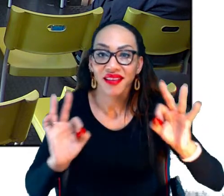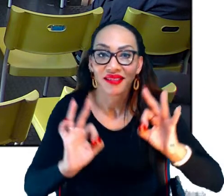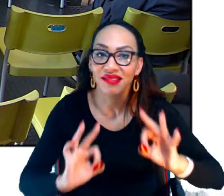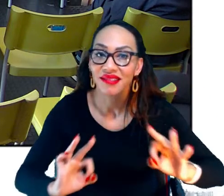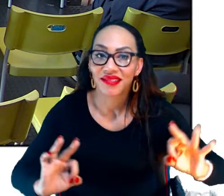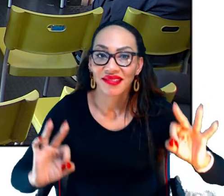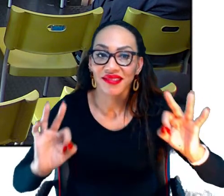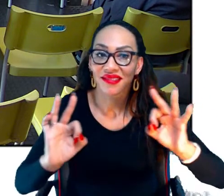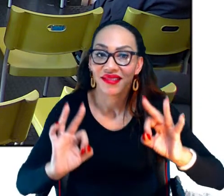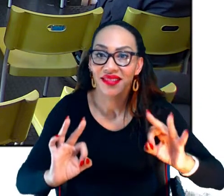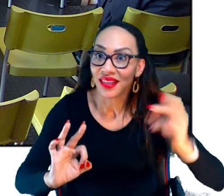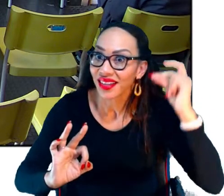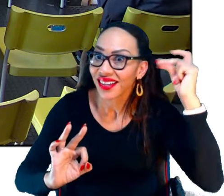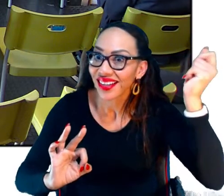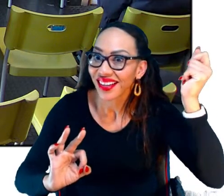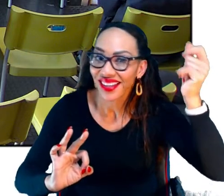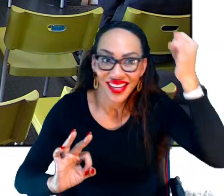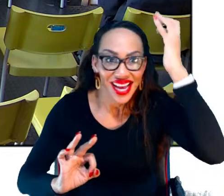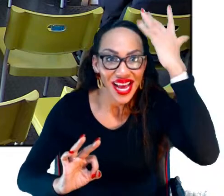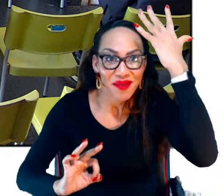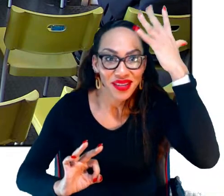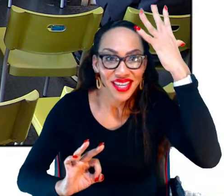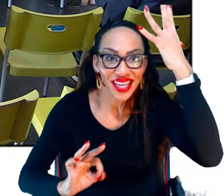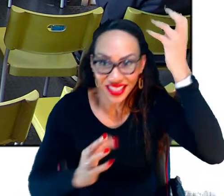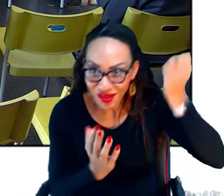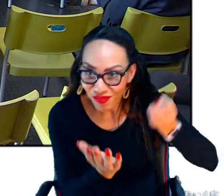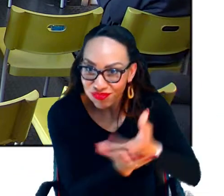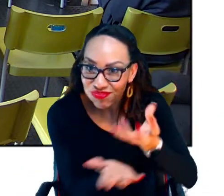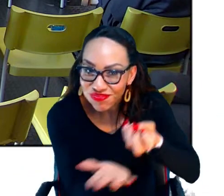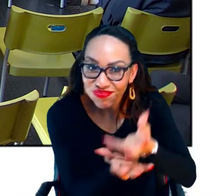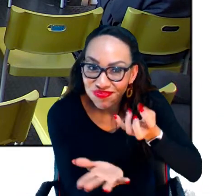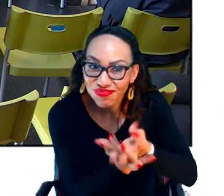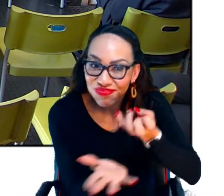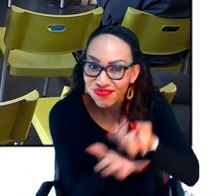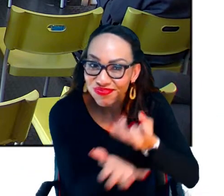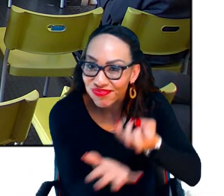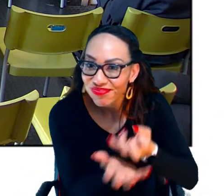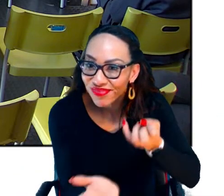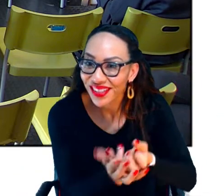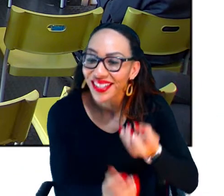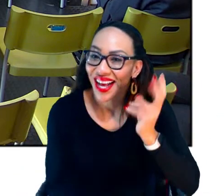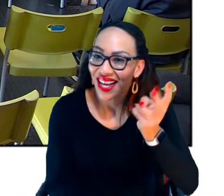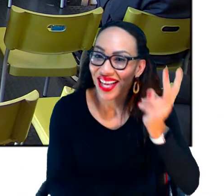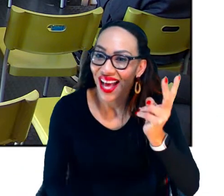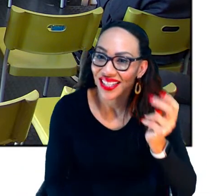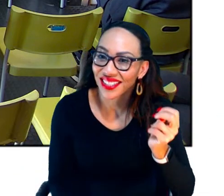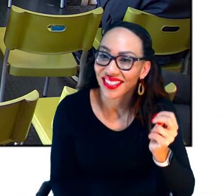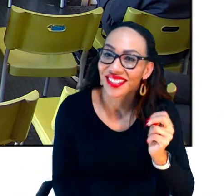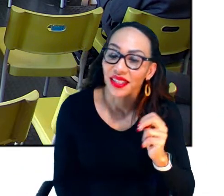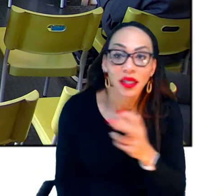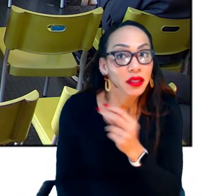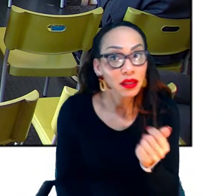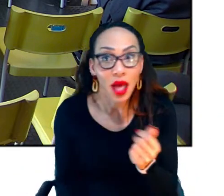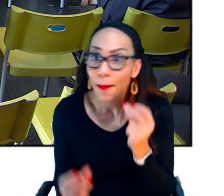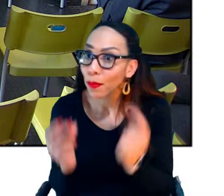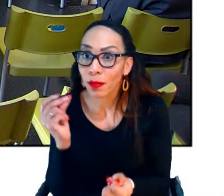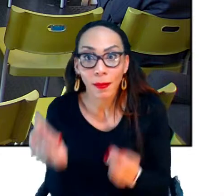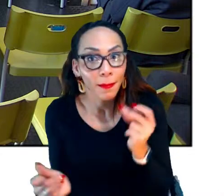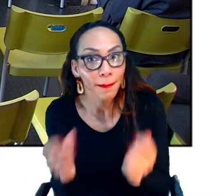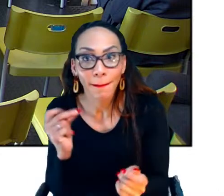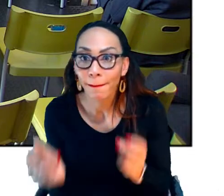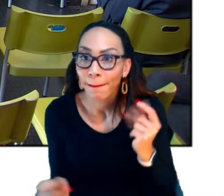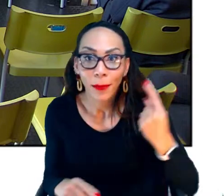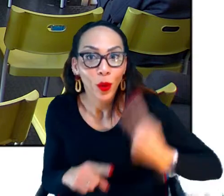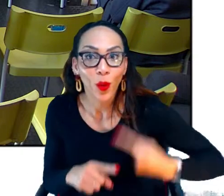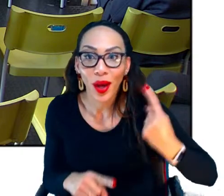another flow of images comes through and things like that. So some of them come quickly, some of them just